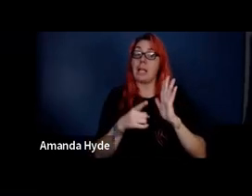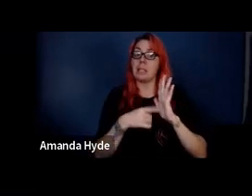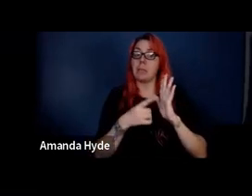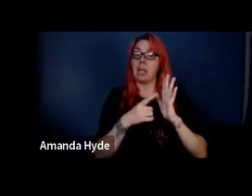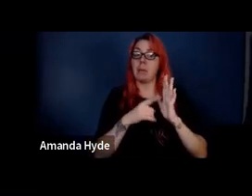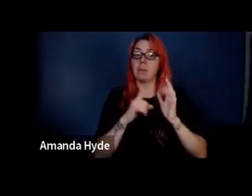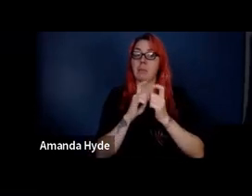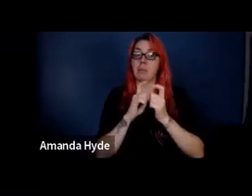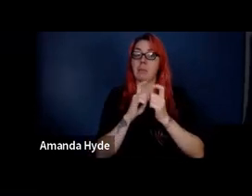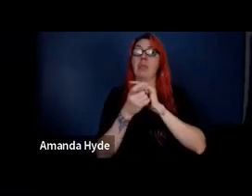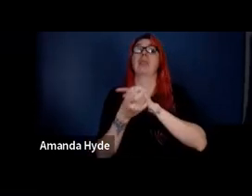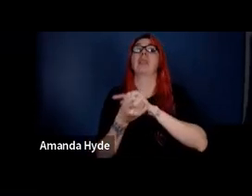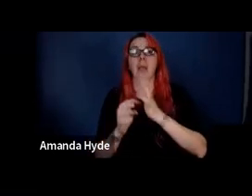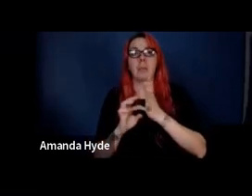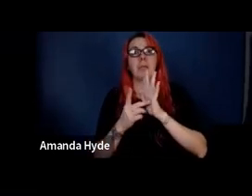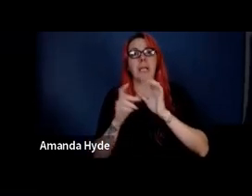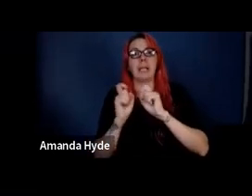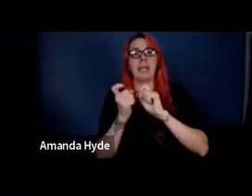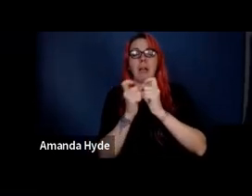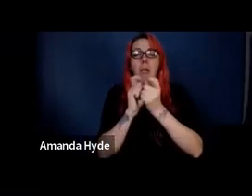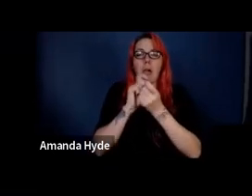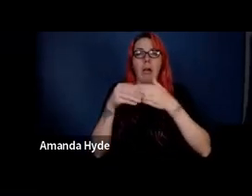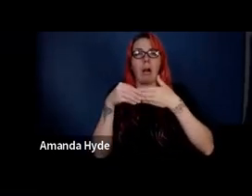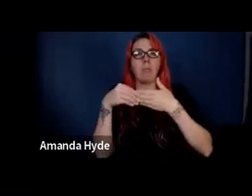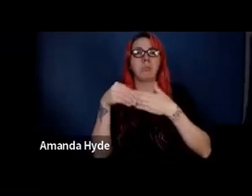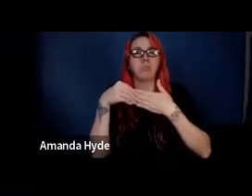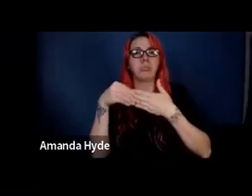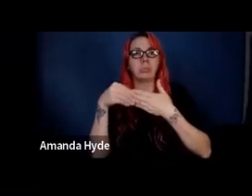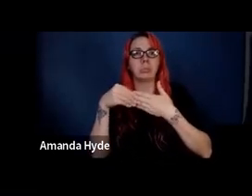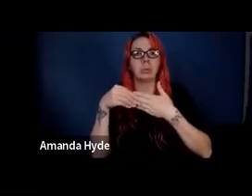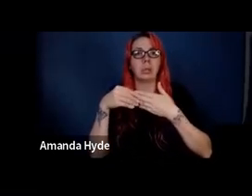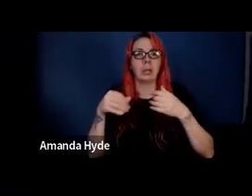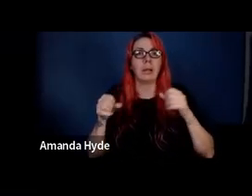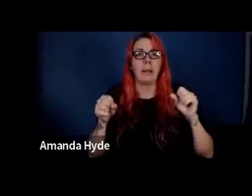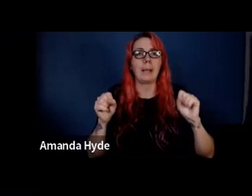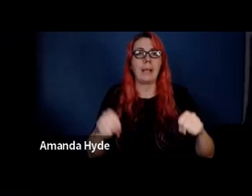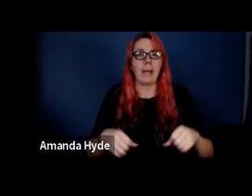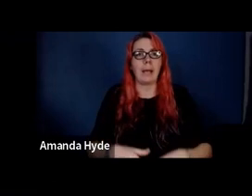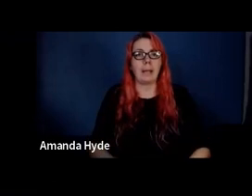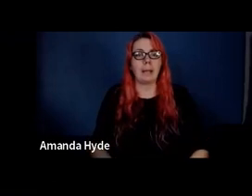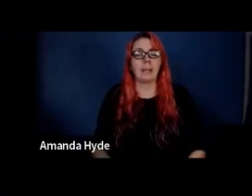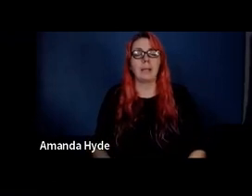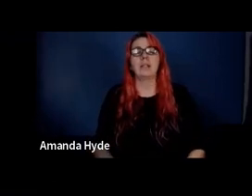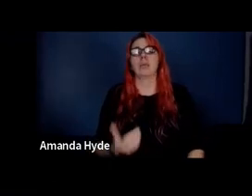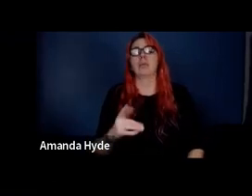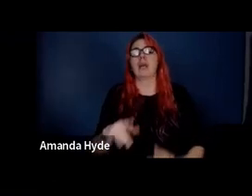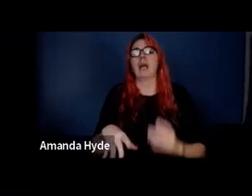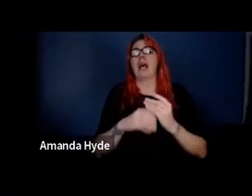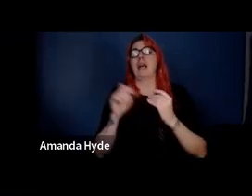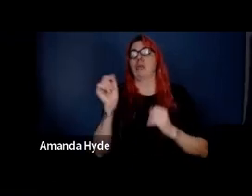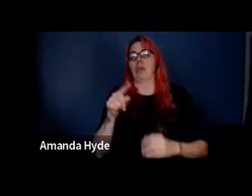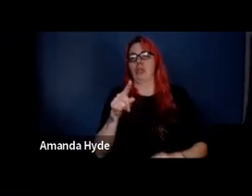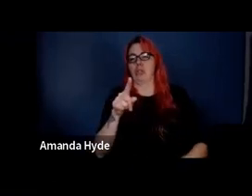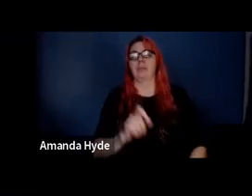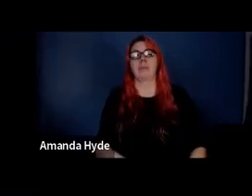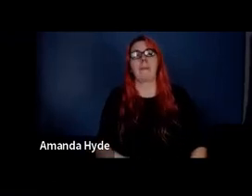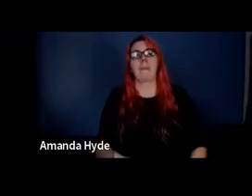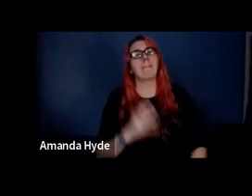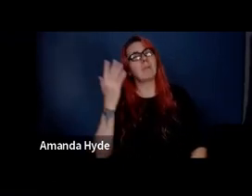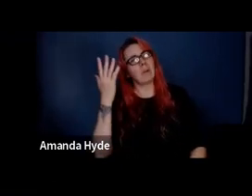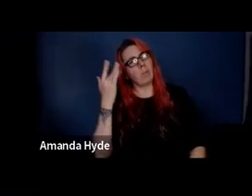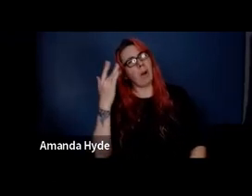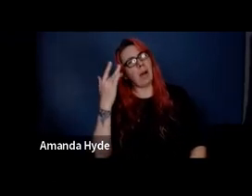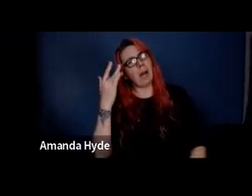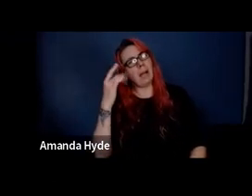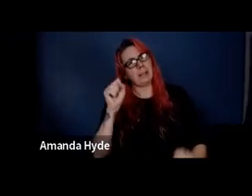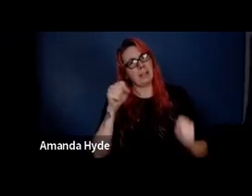in a particular way mean that I can engage with this, right? So then the question that I'm going to ask, so outside of that, why do you think you're able to read this